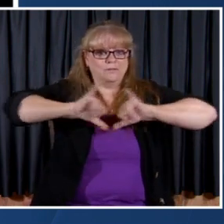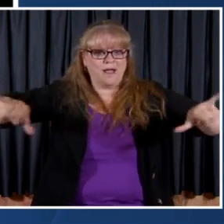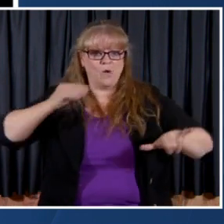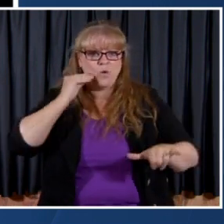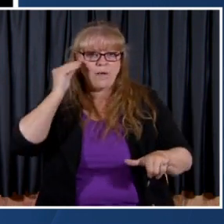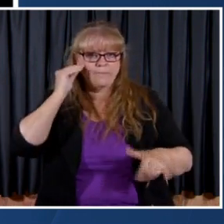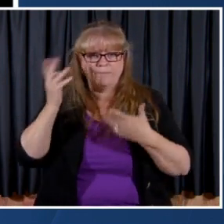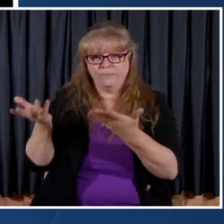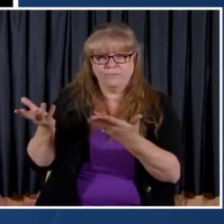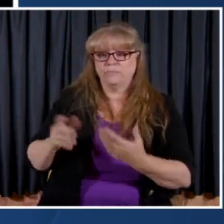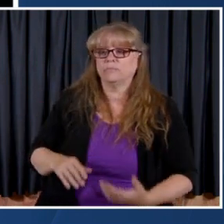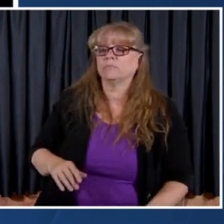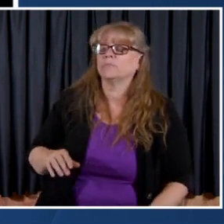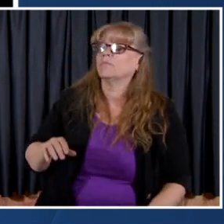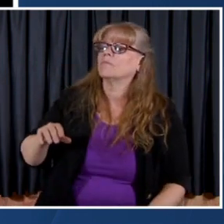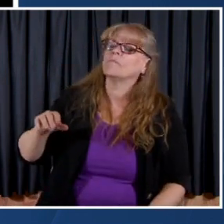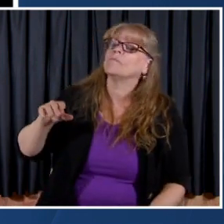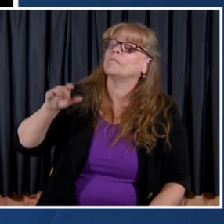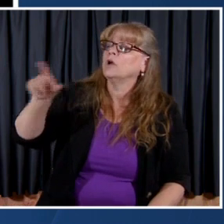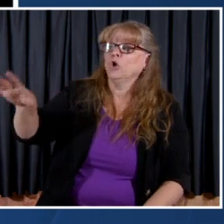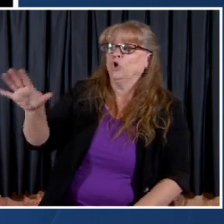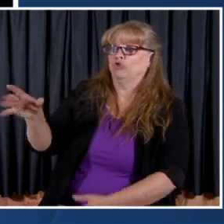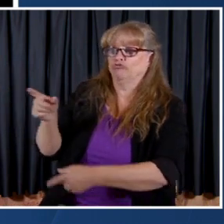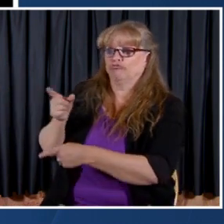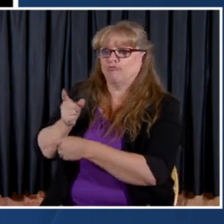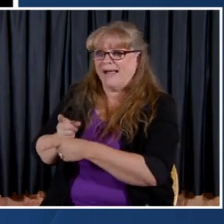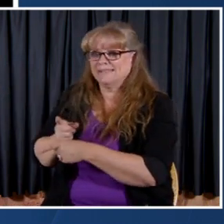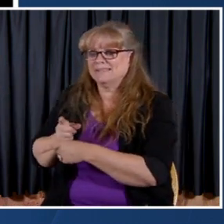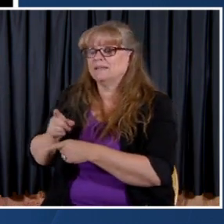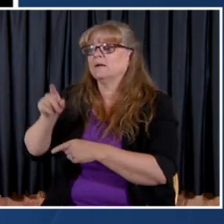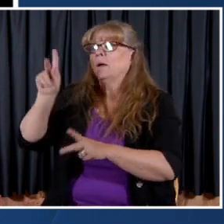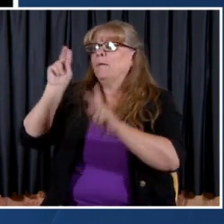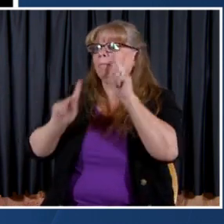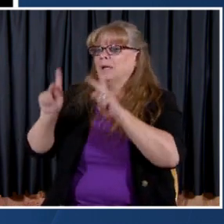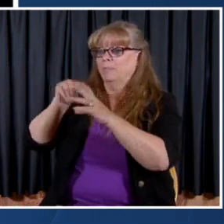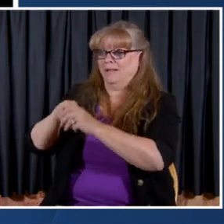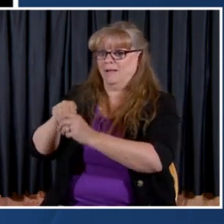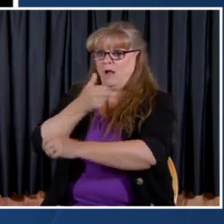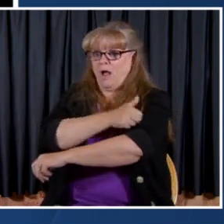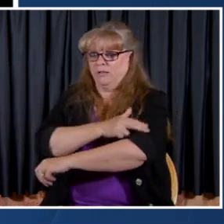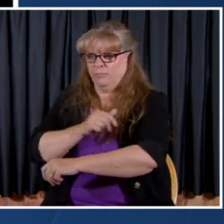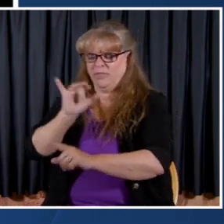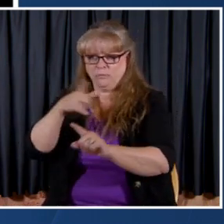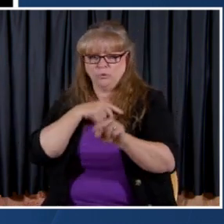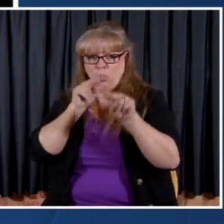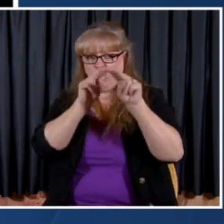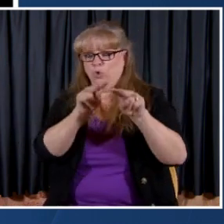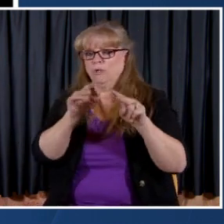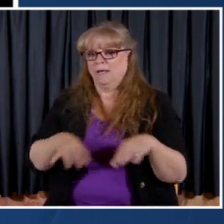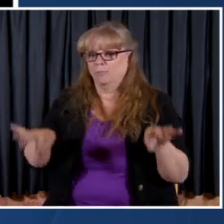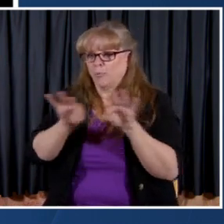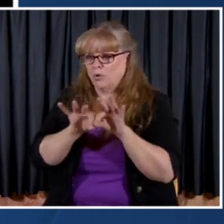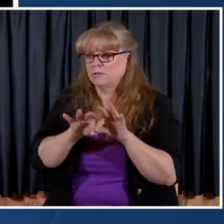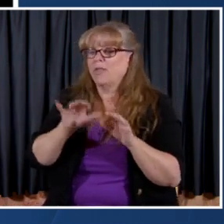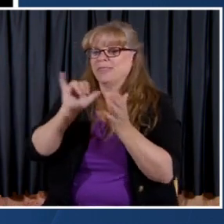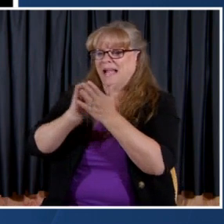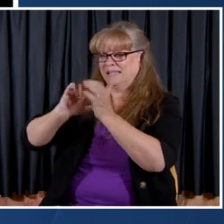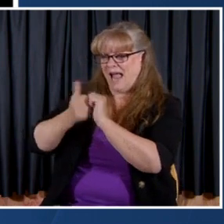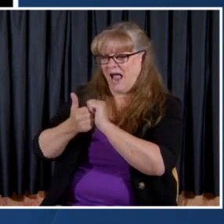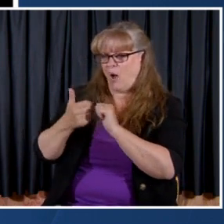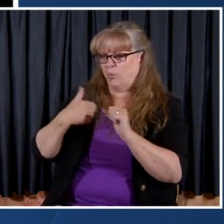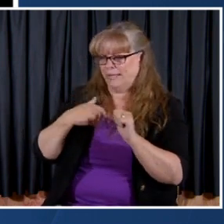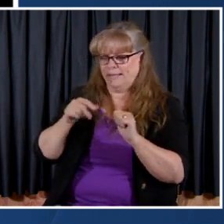mobility tracking is so important. It's also why the testing data and the positivities were down to 10% positive test rate, but why that's